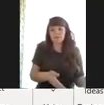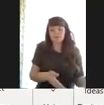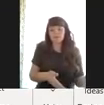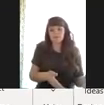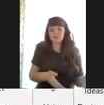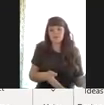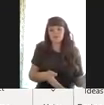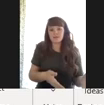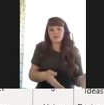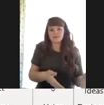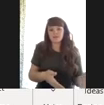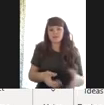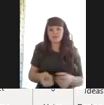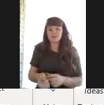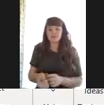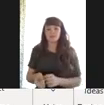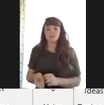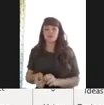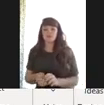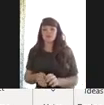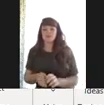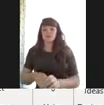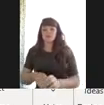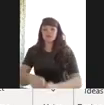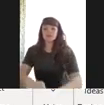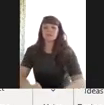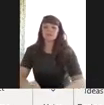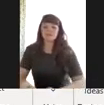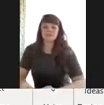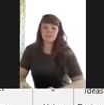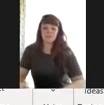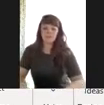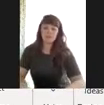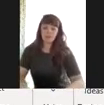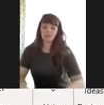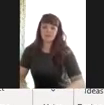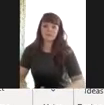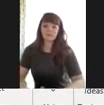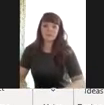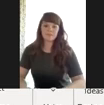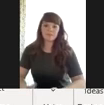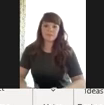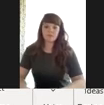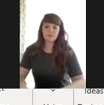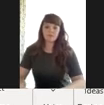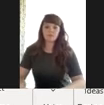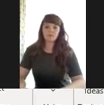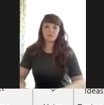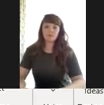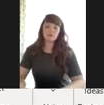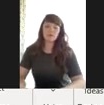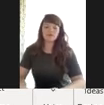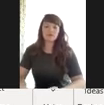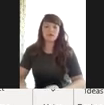Yeah, we can go into more detail about how those words are used later on. But yeah, okay. It's fine for you to use those terms. No